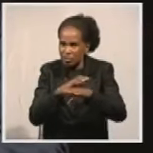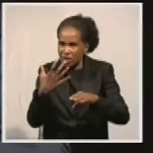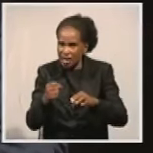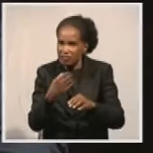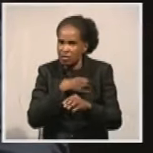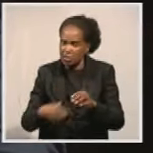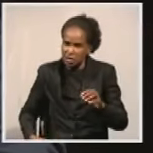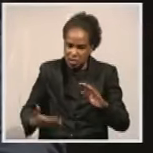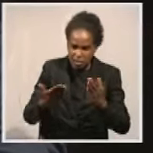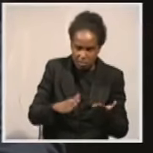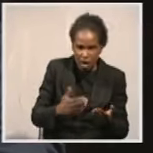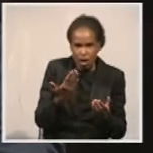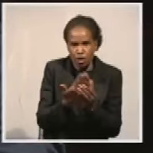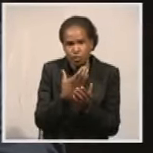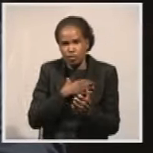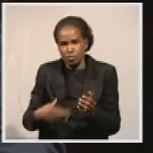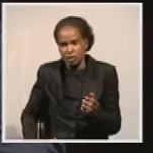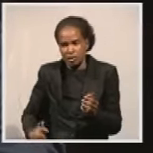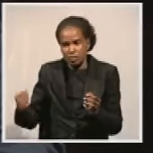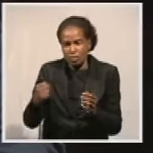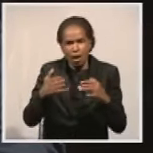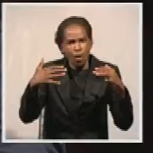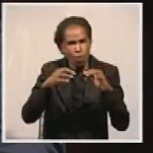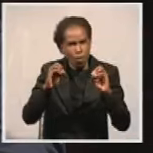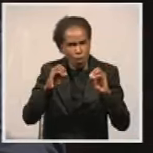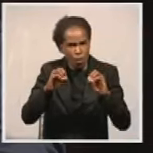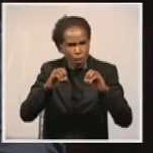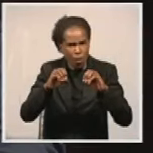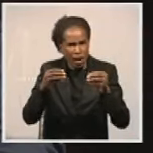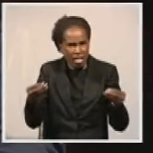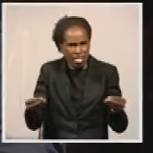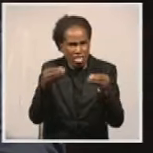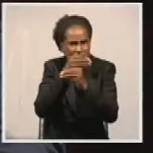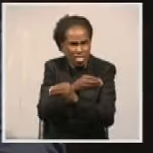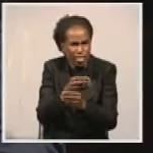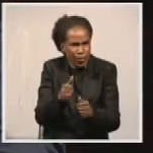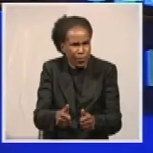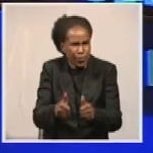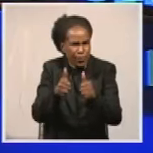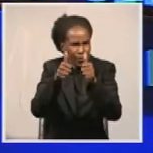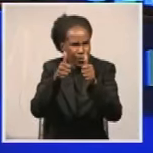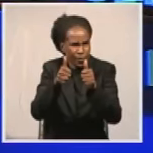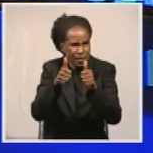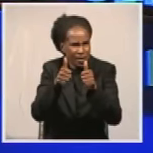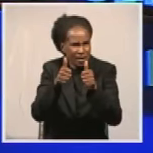an uncertainty of this nature? You know, a constitution,